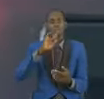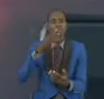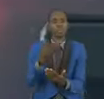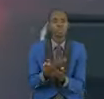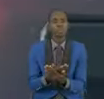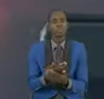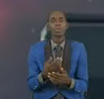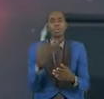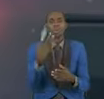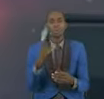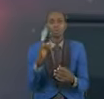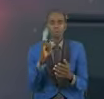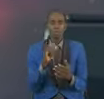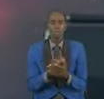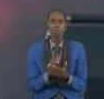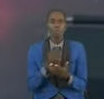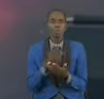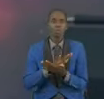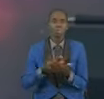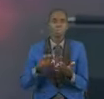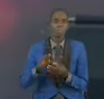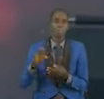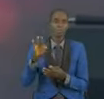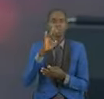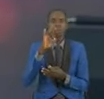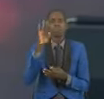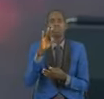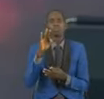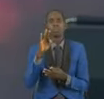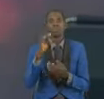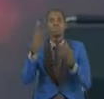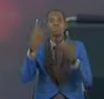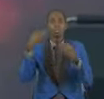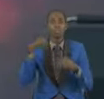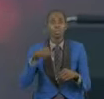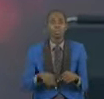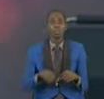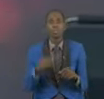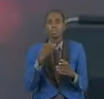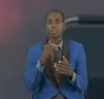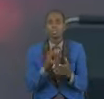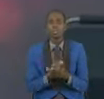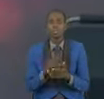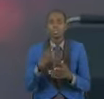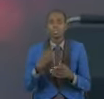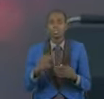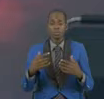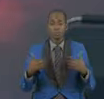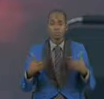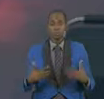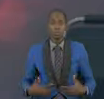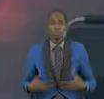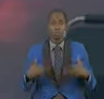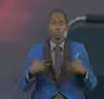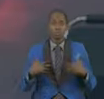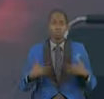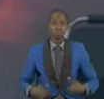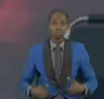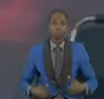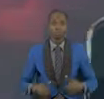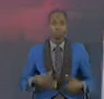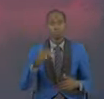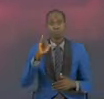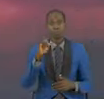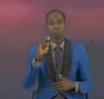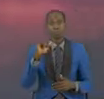that Holy Ghost being poured out, it says, and your young men shall see visions. And